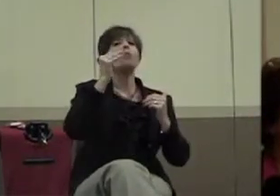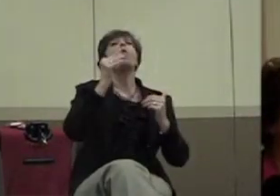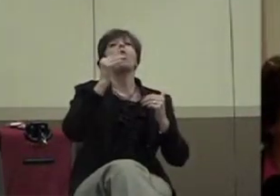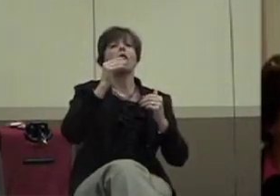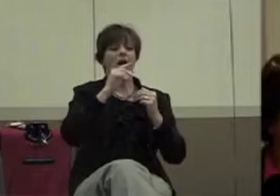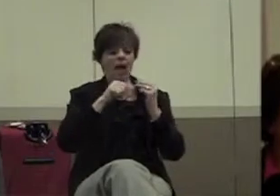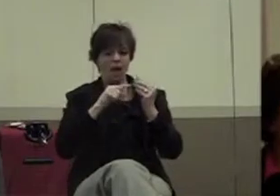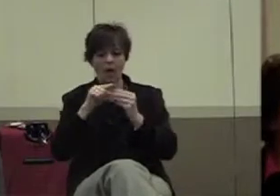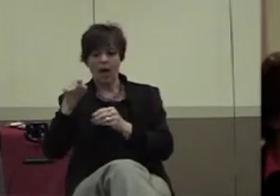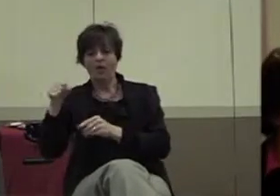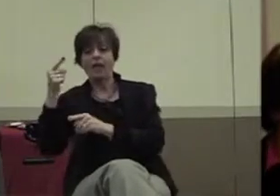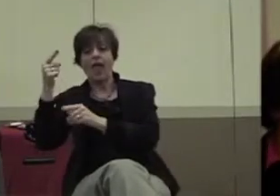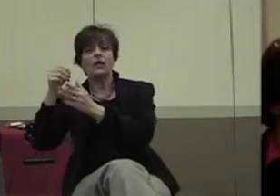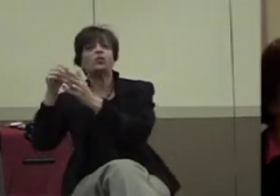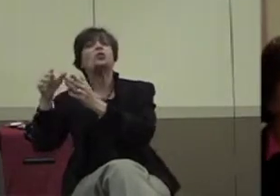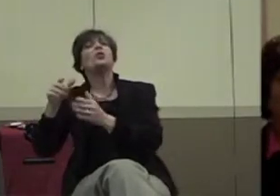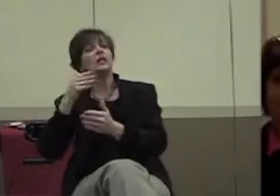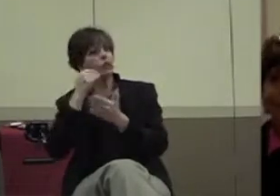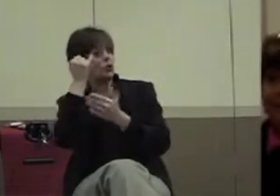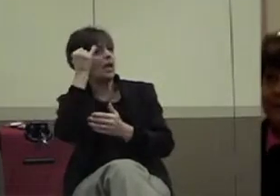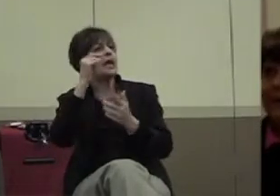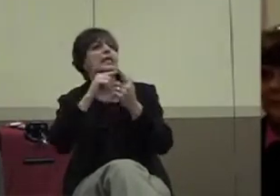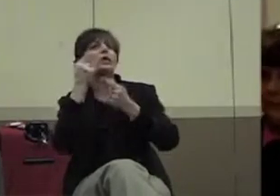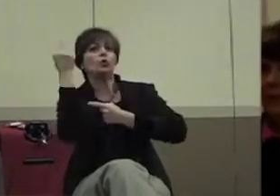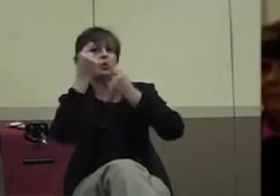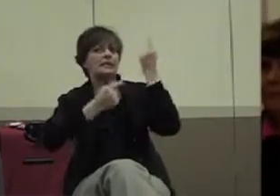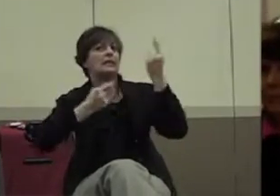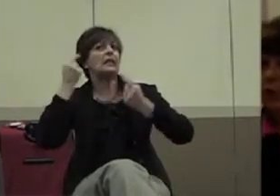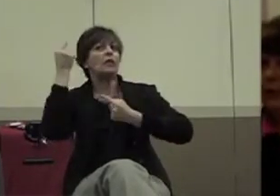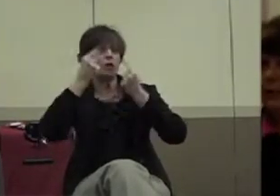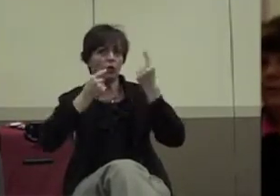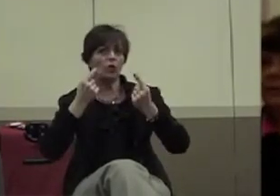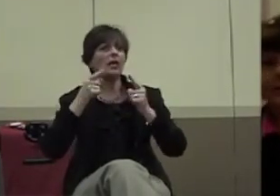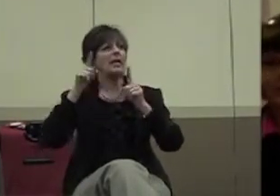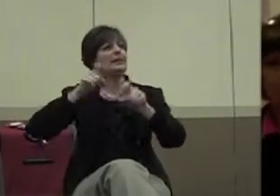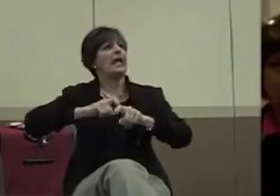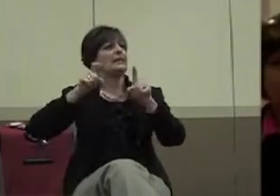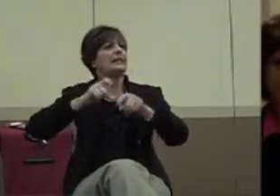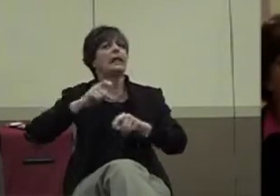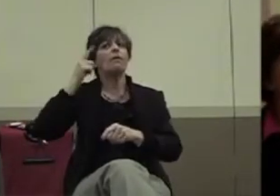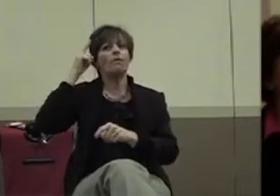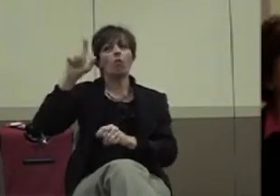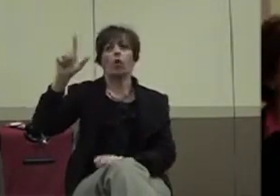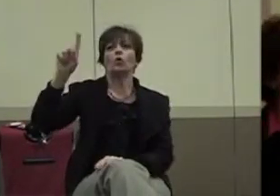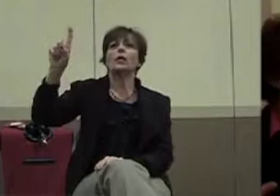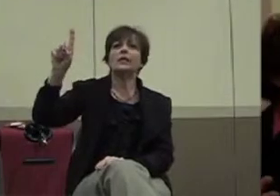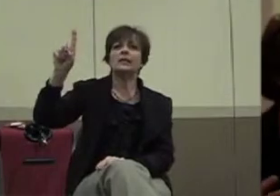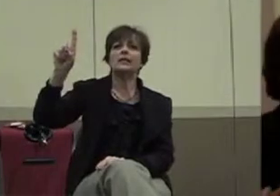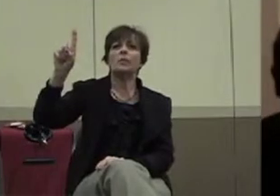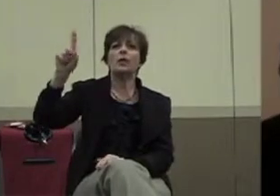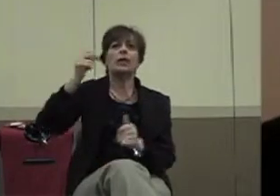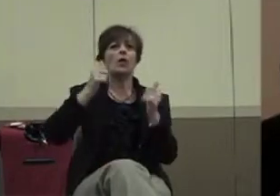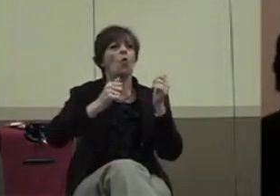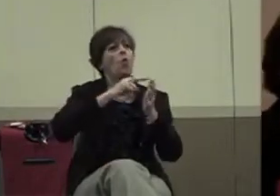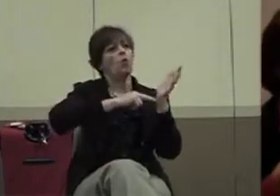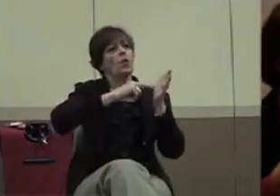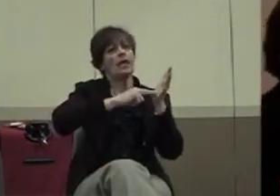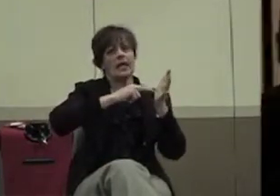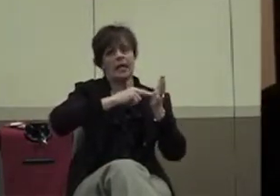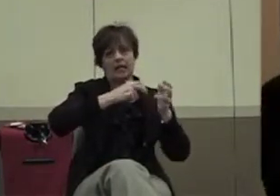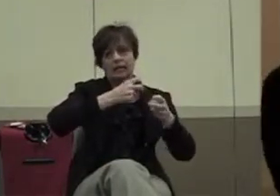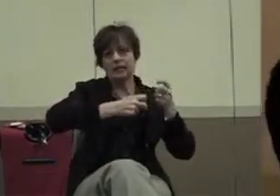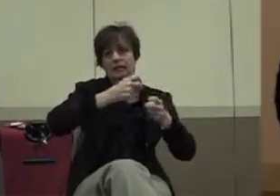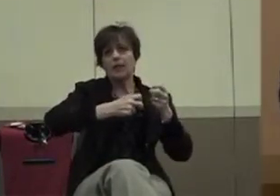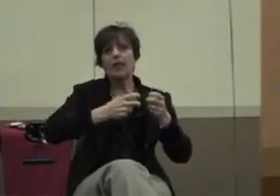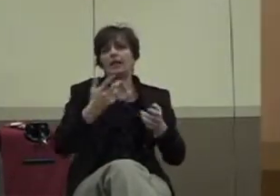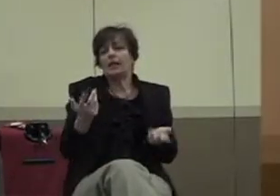it would be a good idea to consider testing them for learning disabilities or reading disabilities. It's just